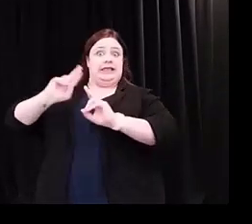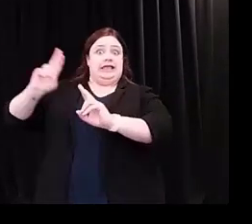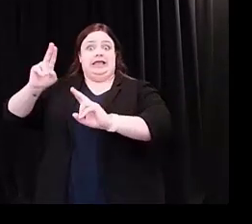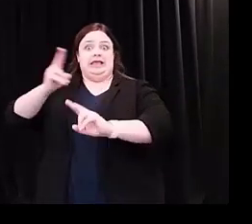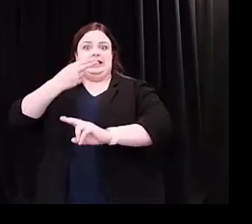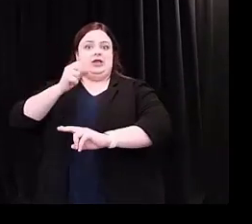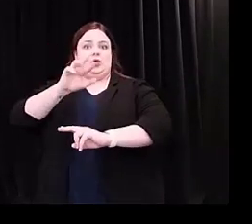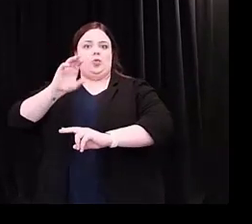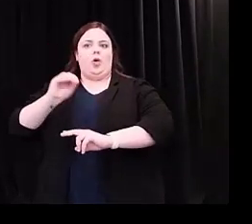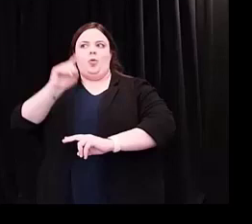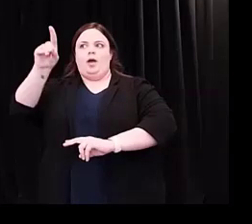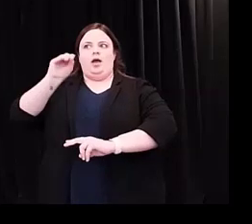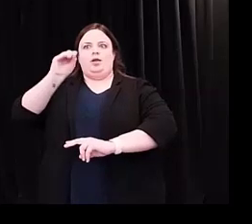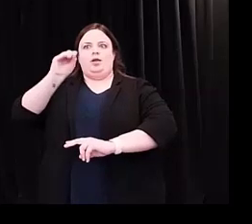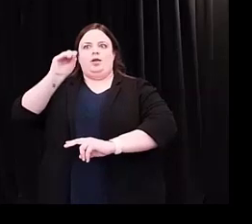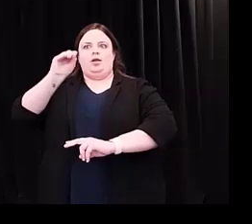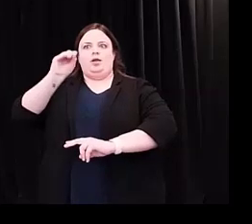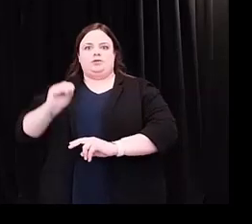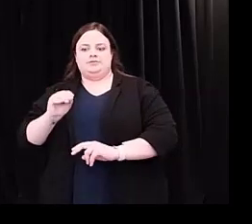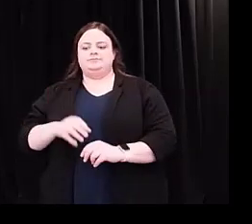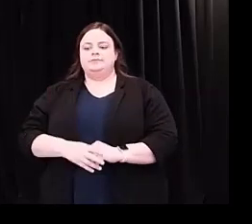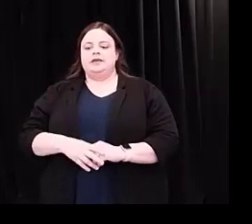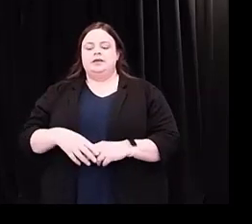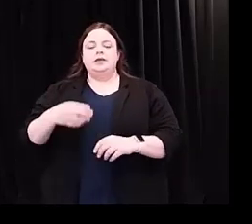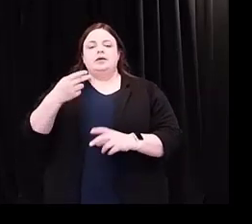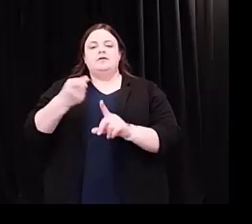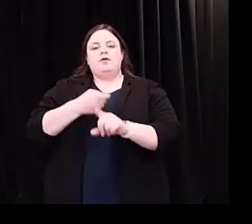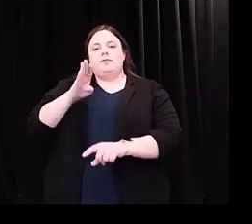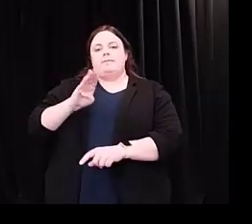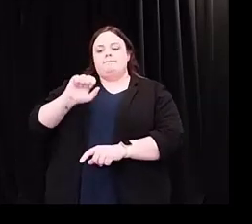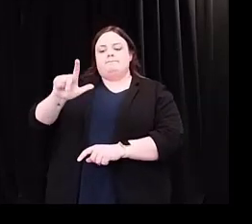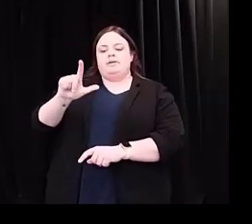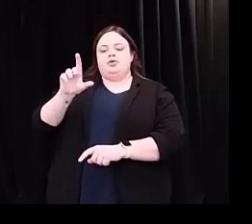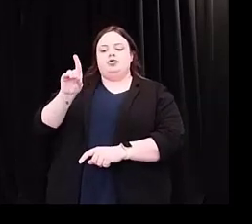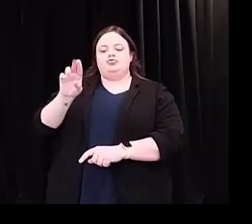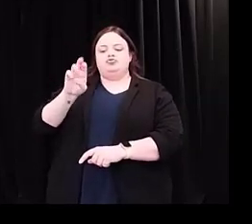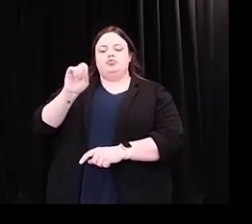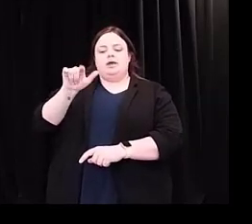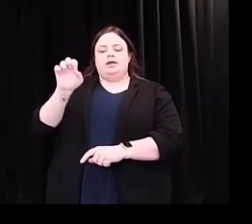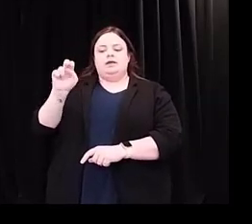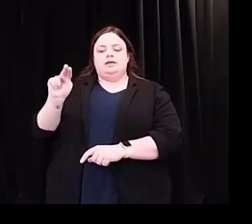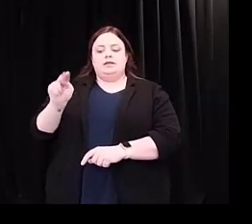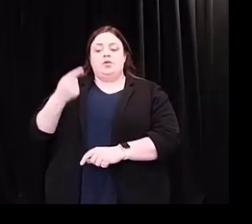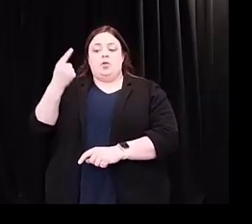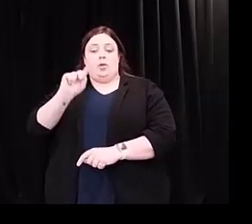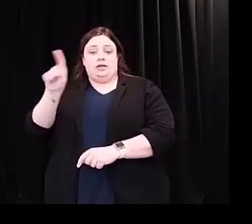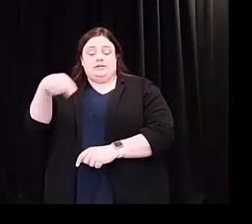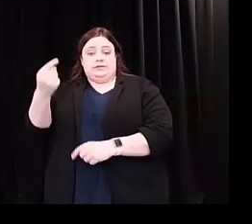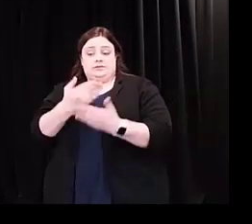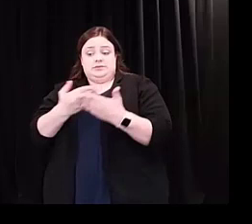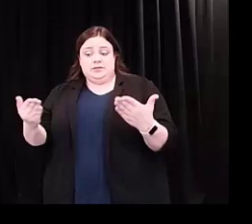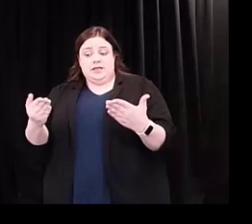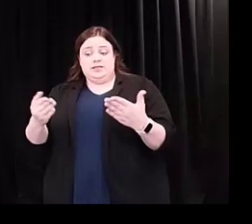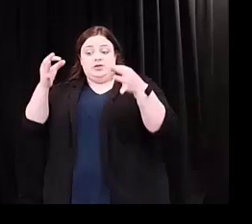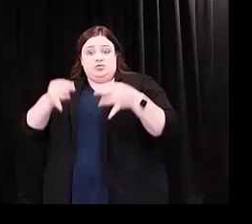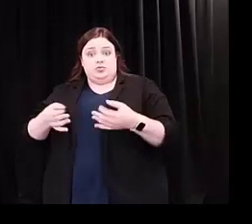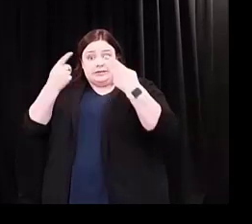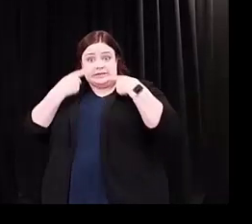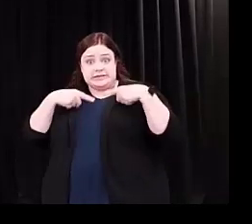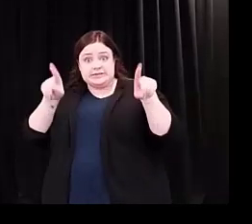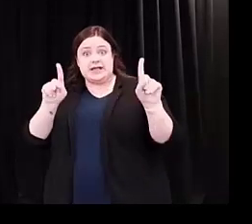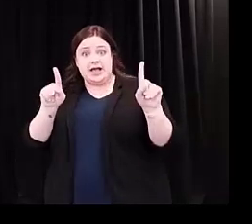Bill Drayton, social entrepreneur. The one single factor that determines society's success is the percentage of